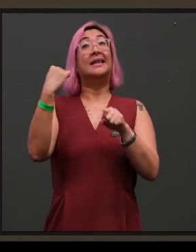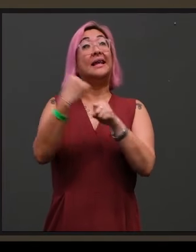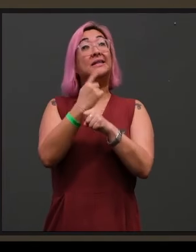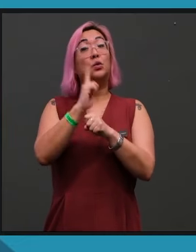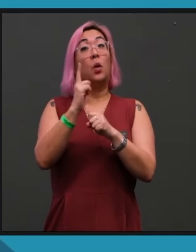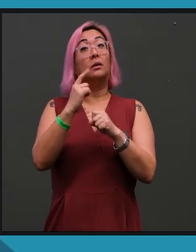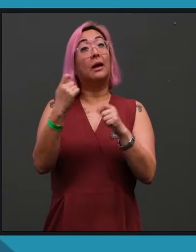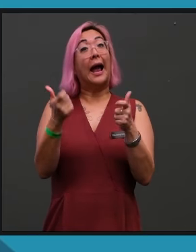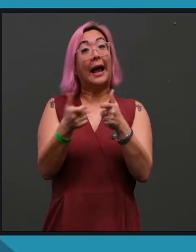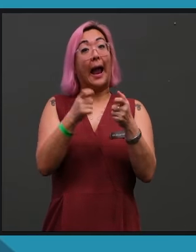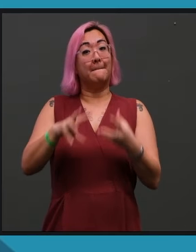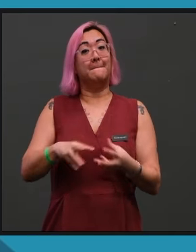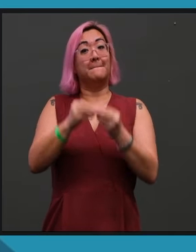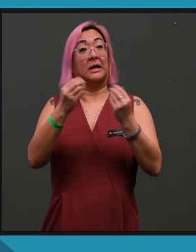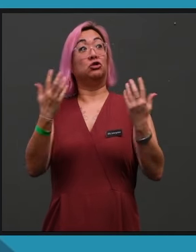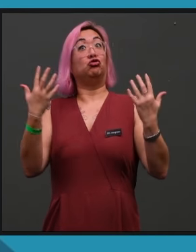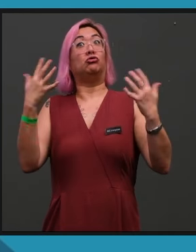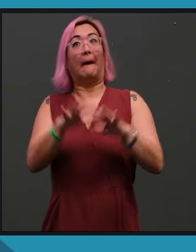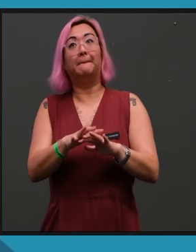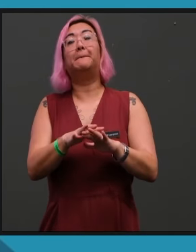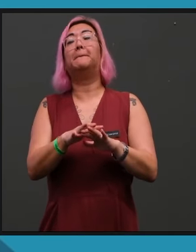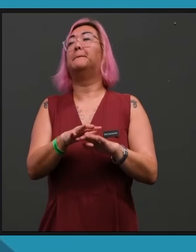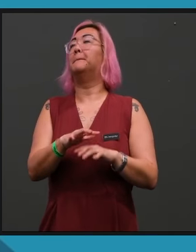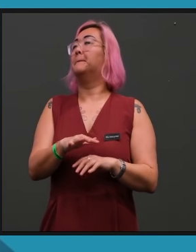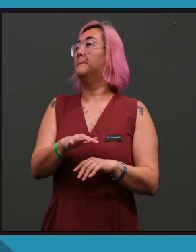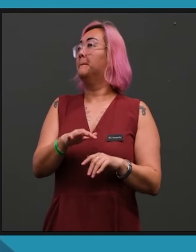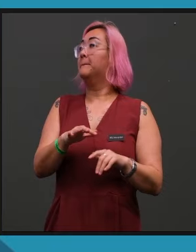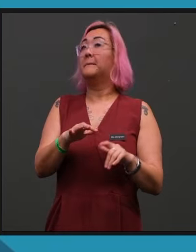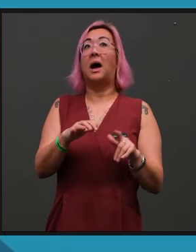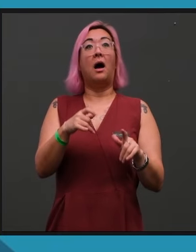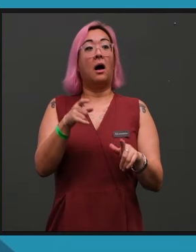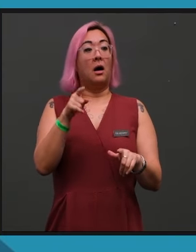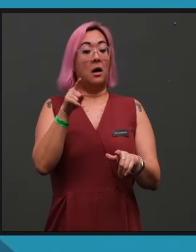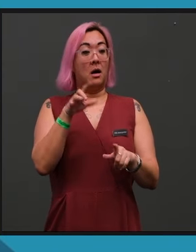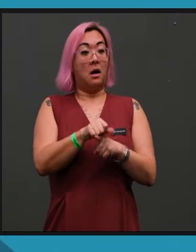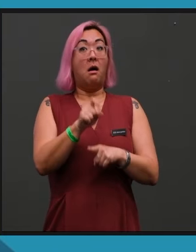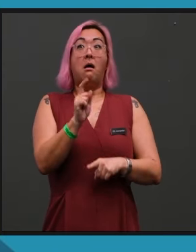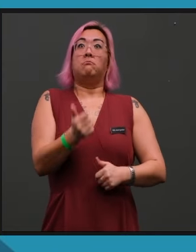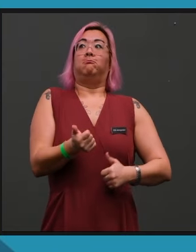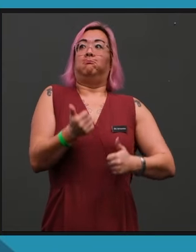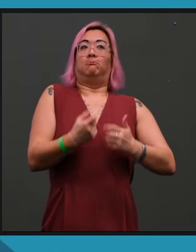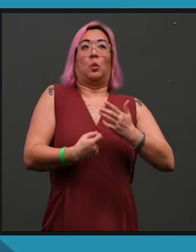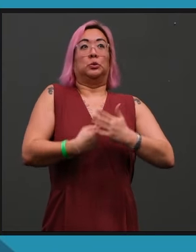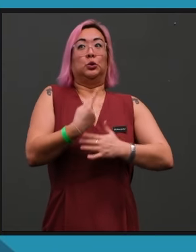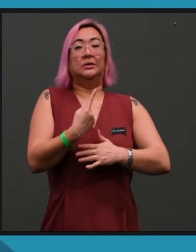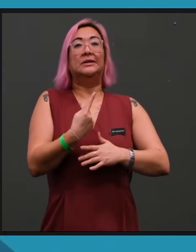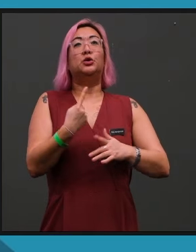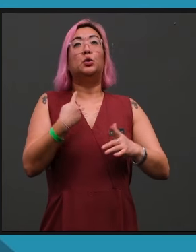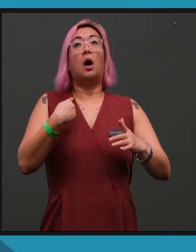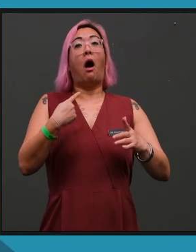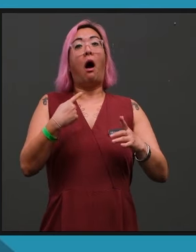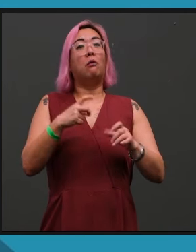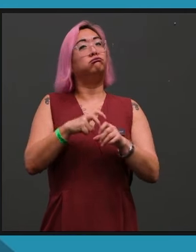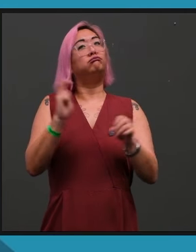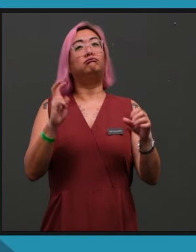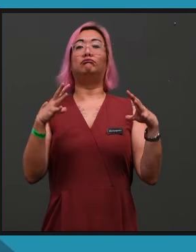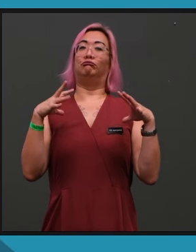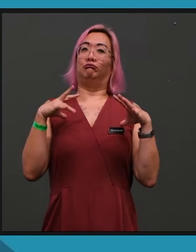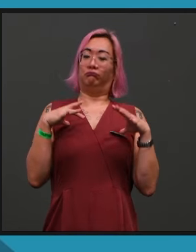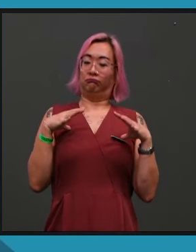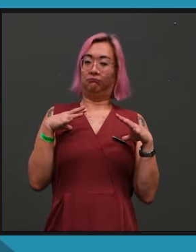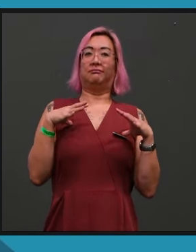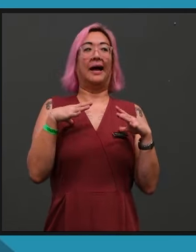instead. And I saw that as a real opportunity to take some time off and convince